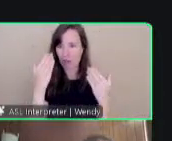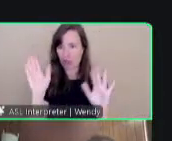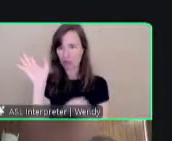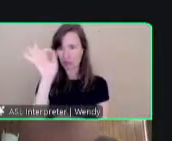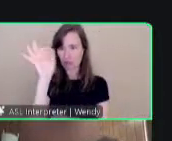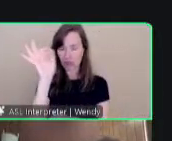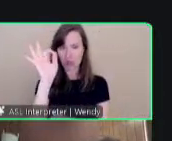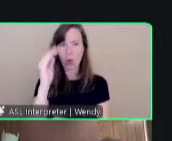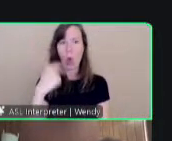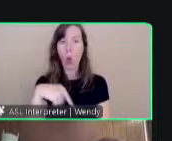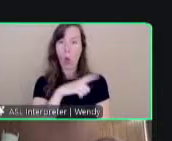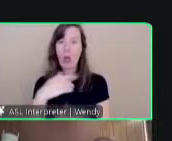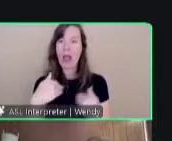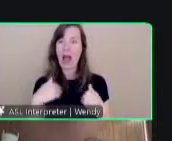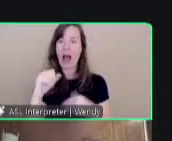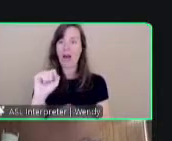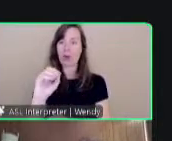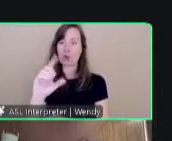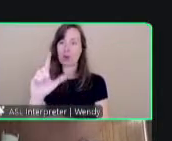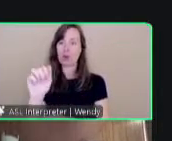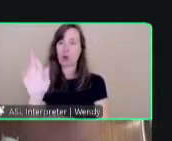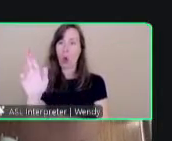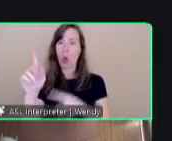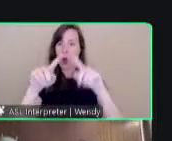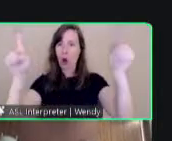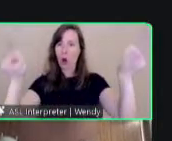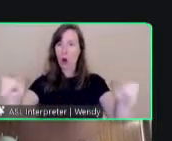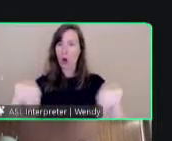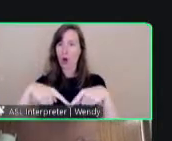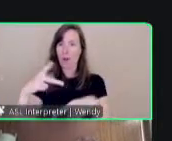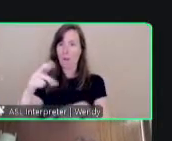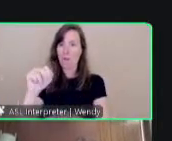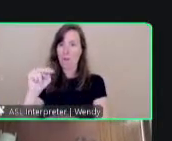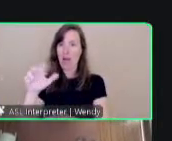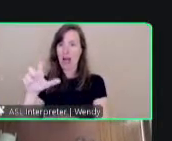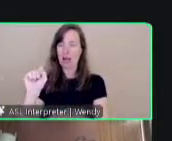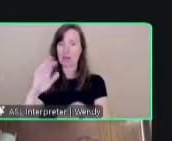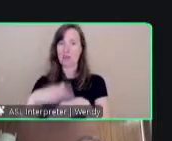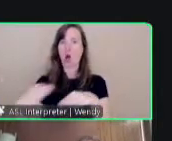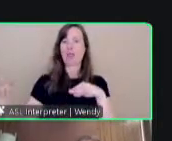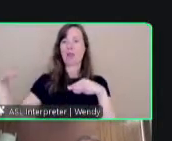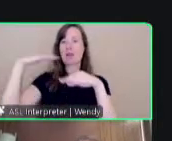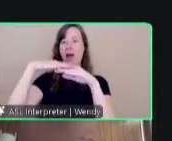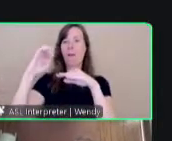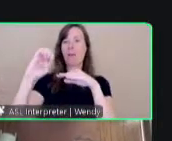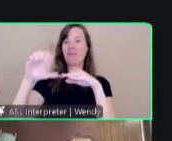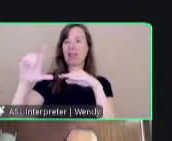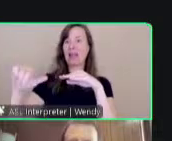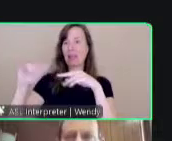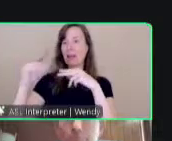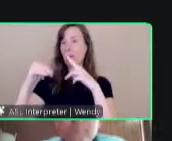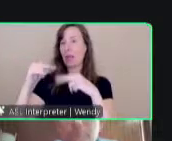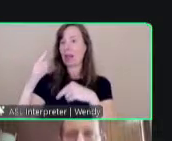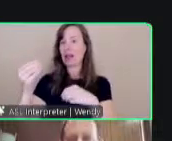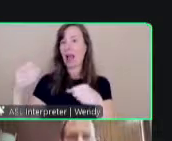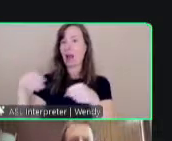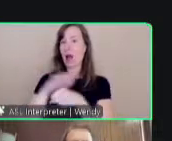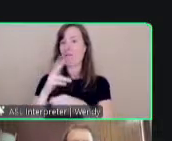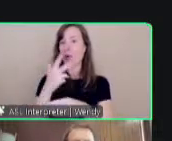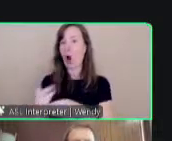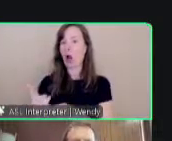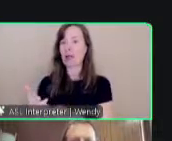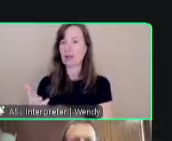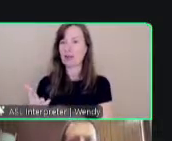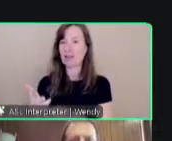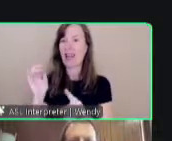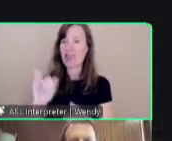panels on top of Ely and on top of the covered parking. And so that comes up to 190,000 watts